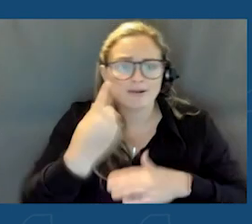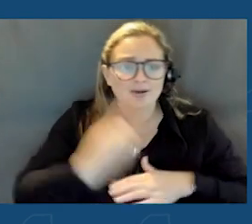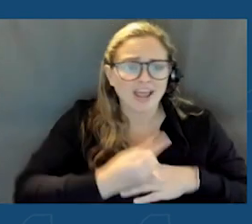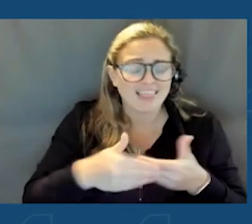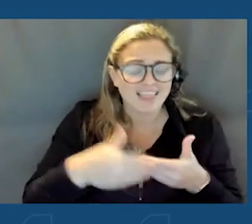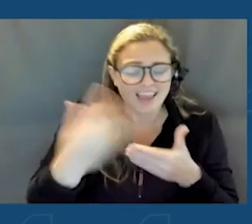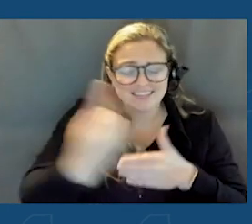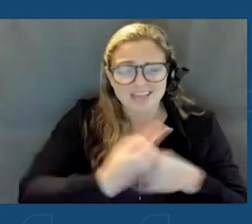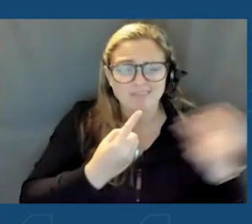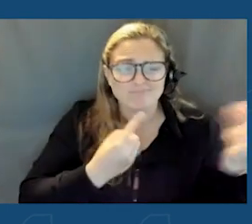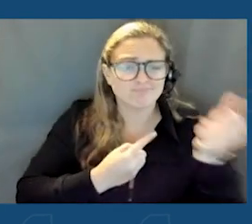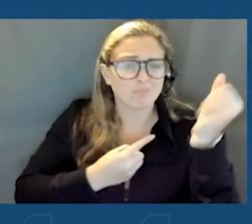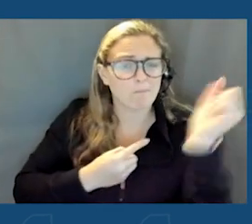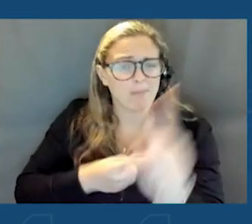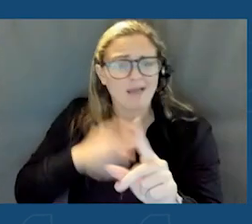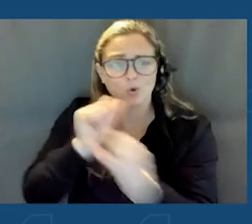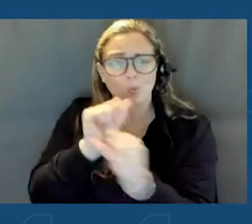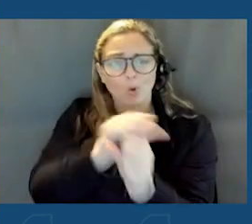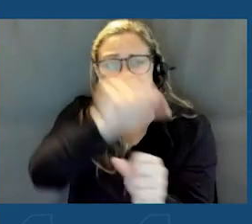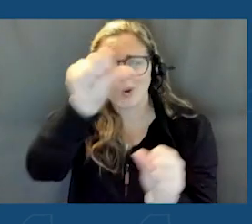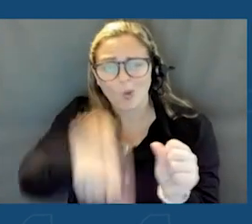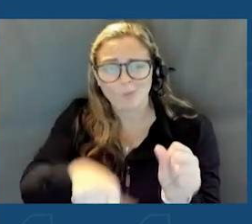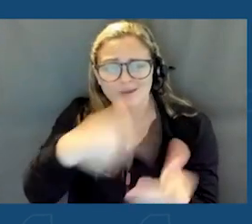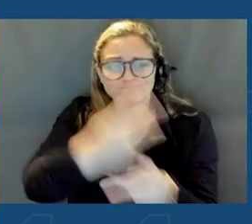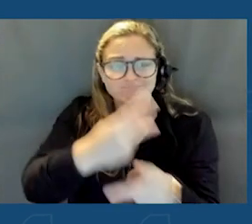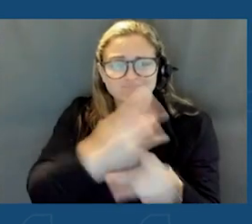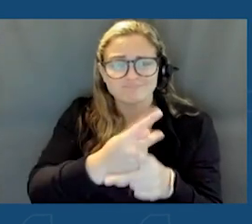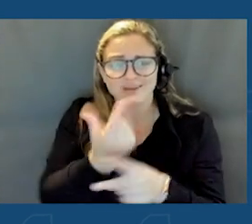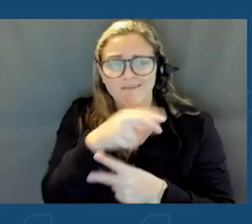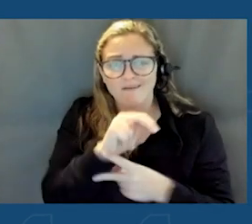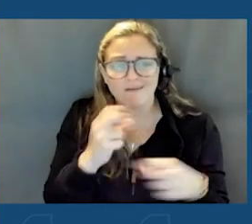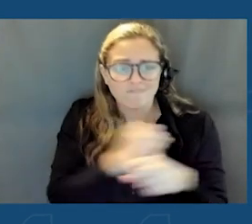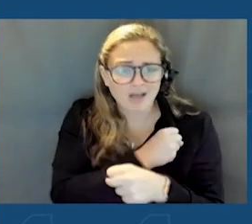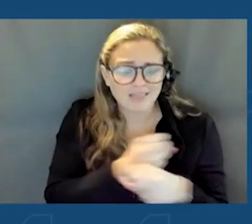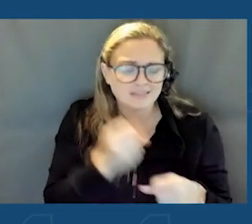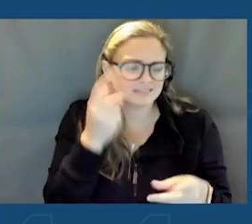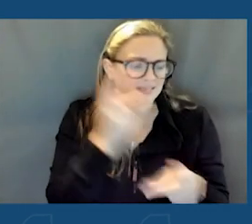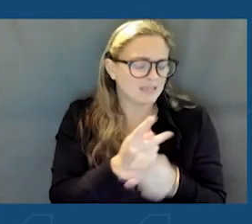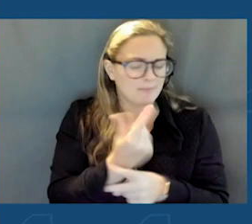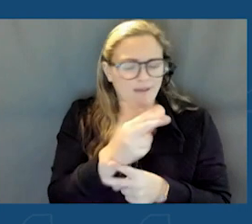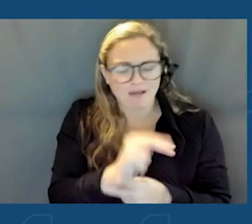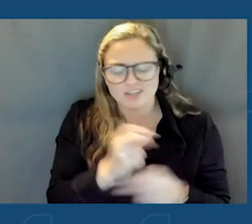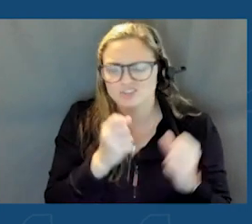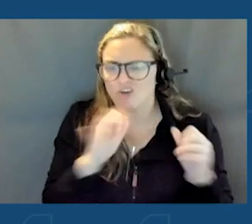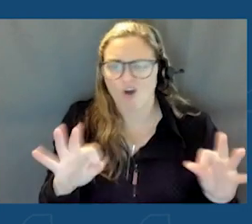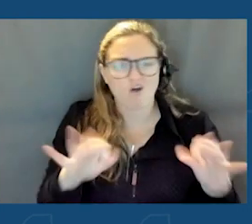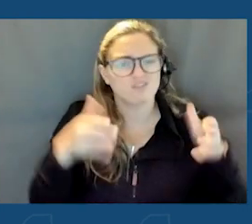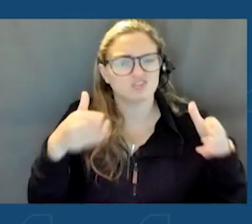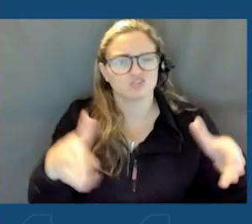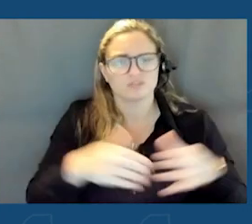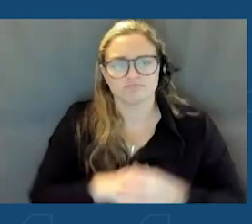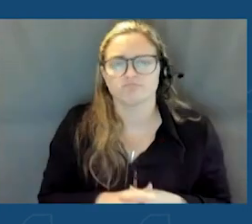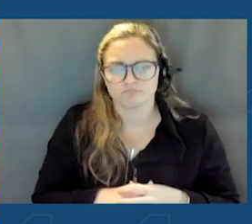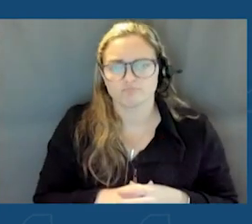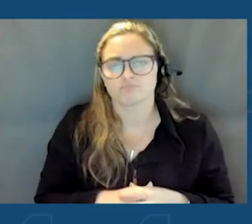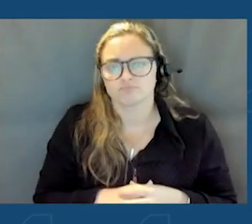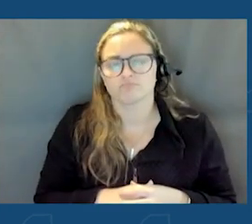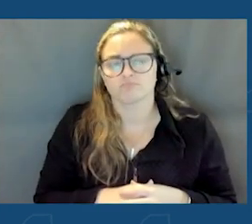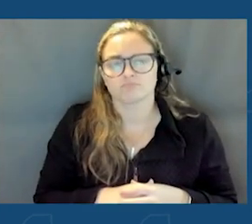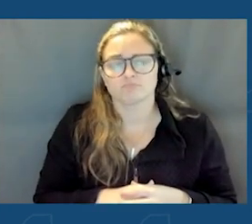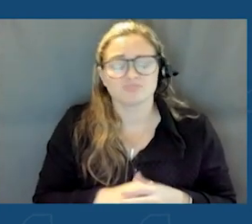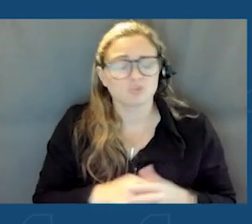were right back in Albany taking care of gun violence and keeping guns off of our streets. And so I am just so honored and